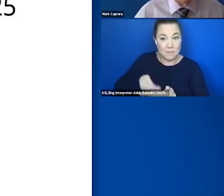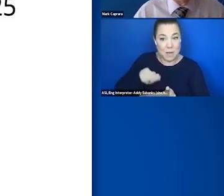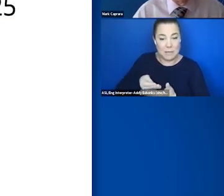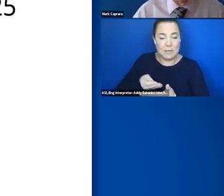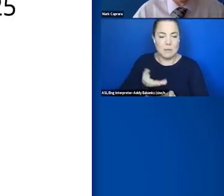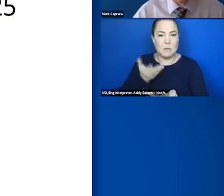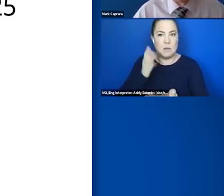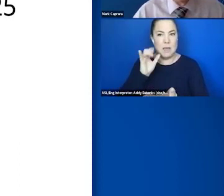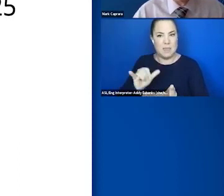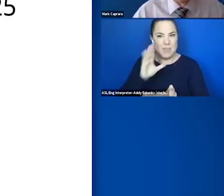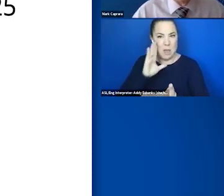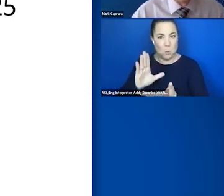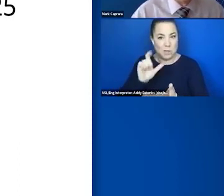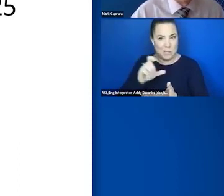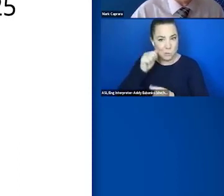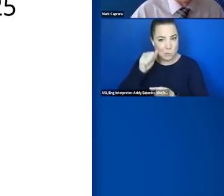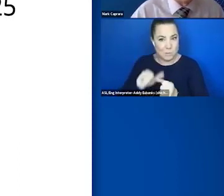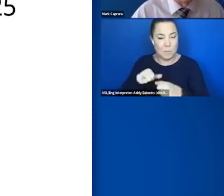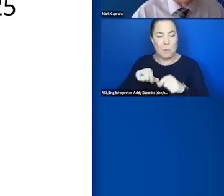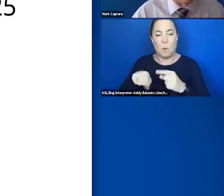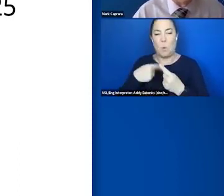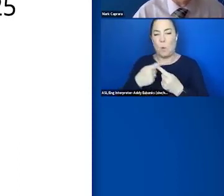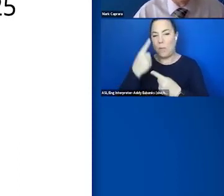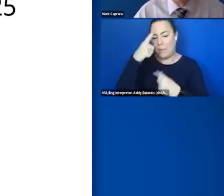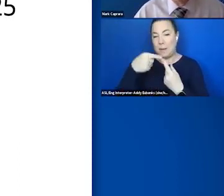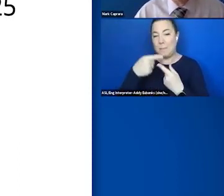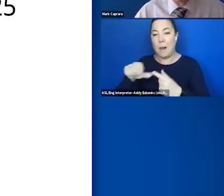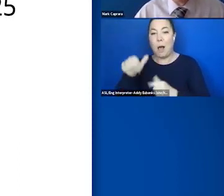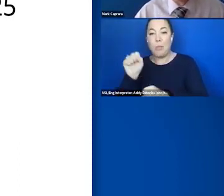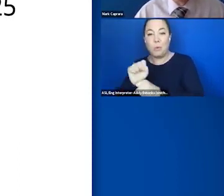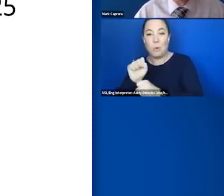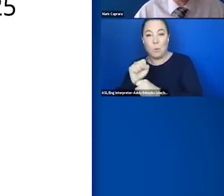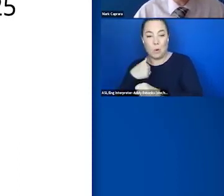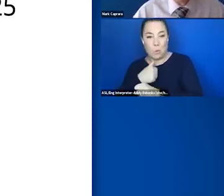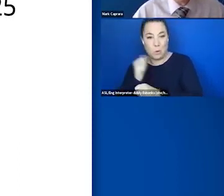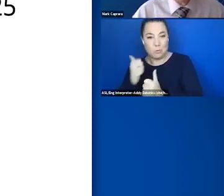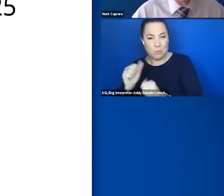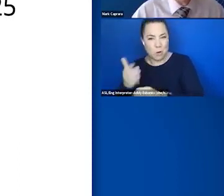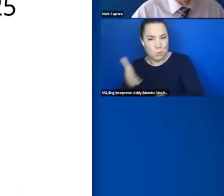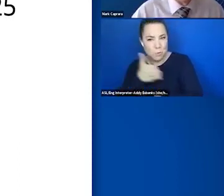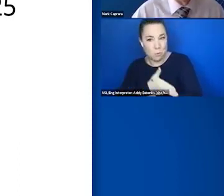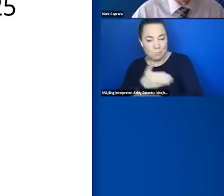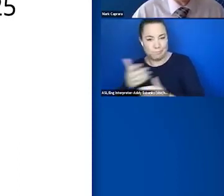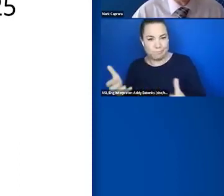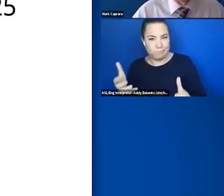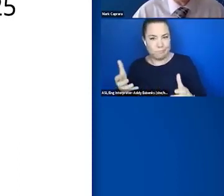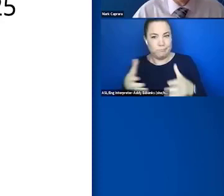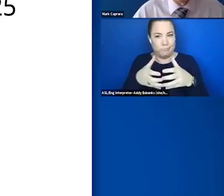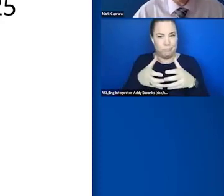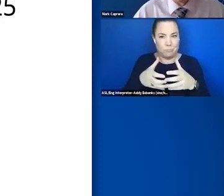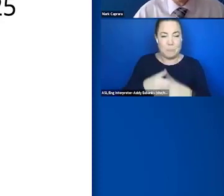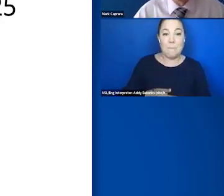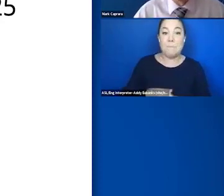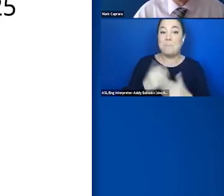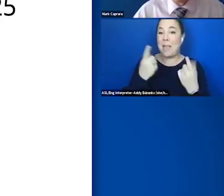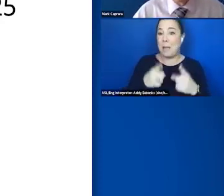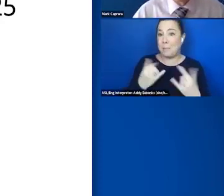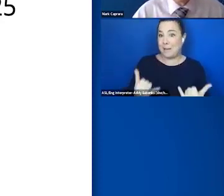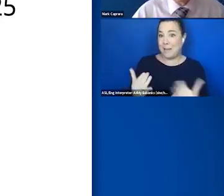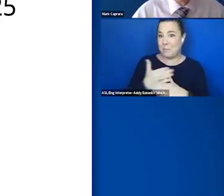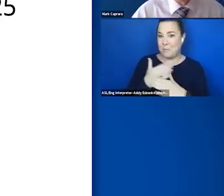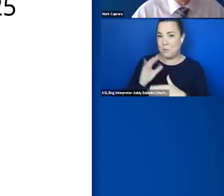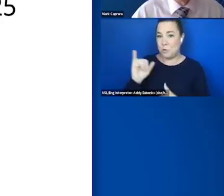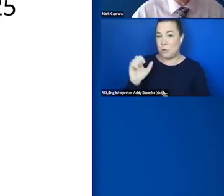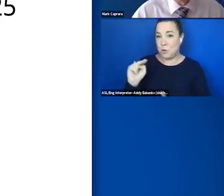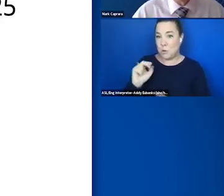So what's happening between now and January 2025? We'll be making changes to our NIH peer review systems,